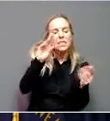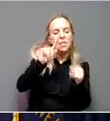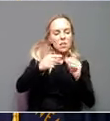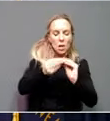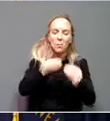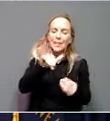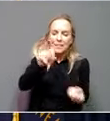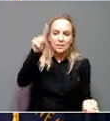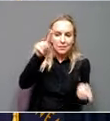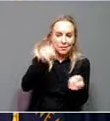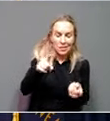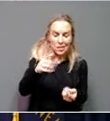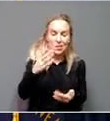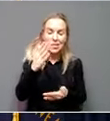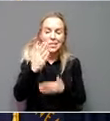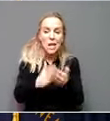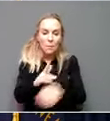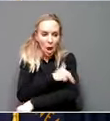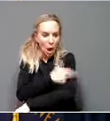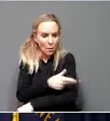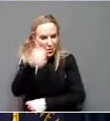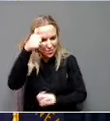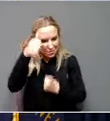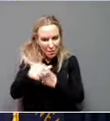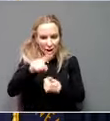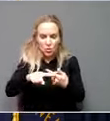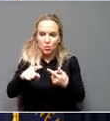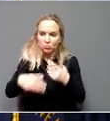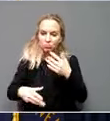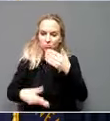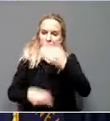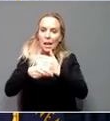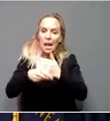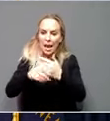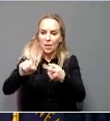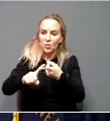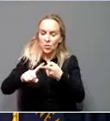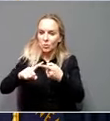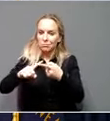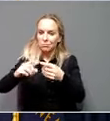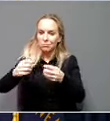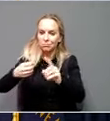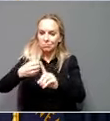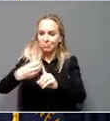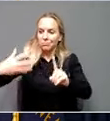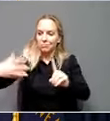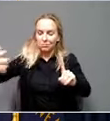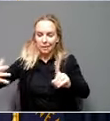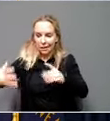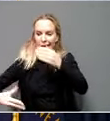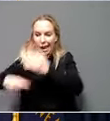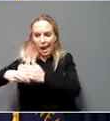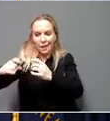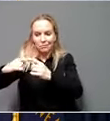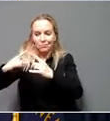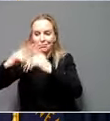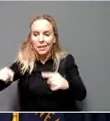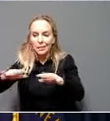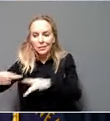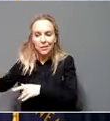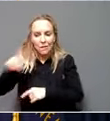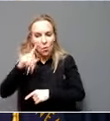the hospitals with large, sophisticated ICUs got fully overwhelmed, and then you couldn't transport folks.